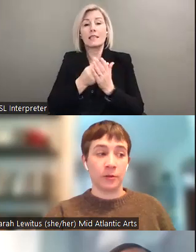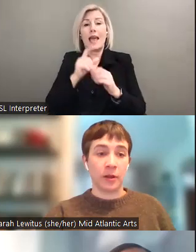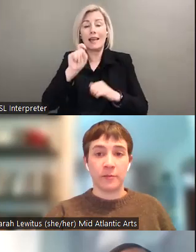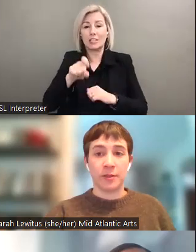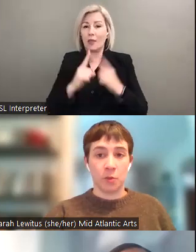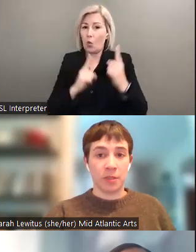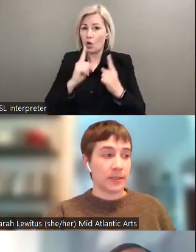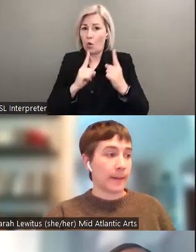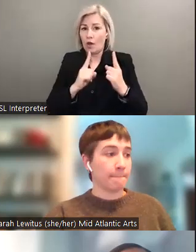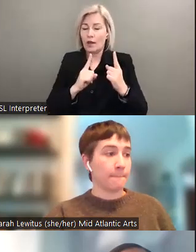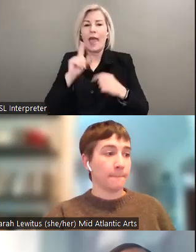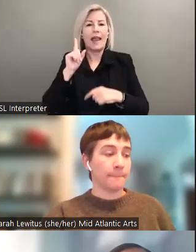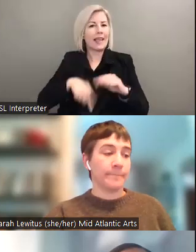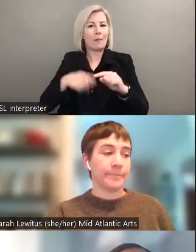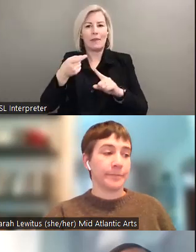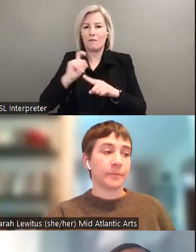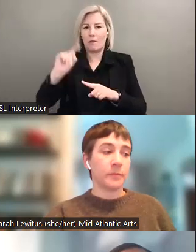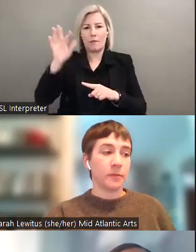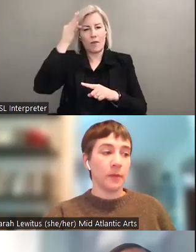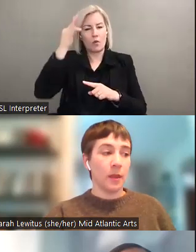from federal government sources.